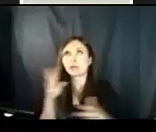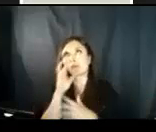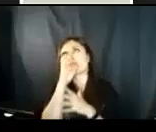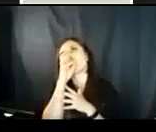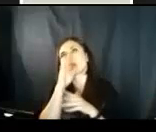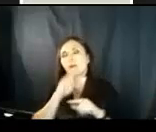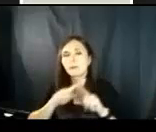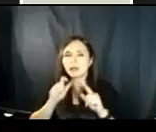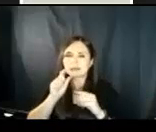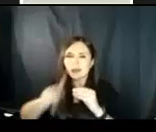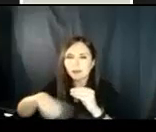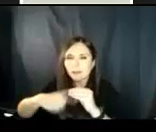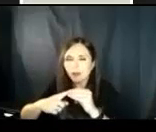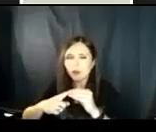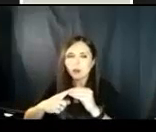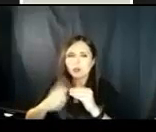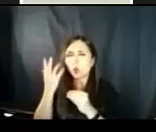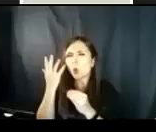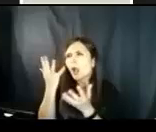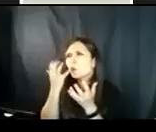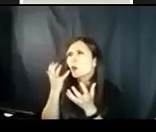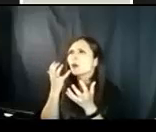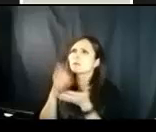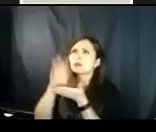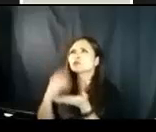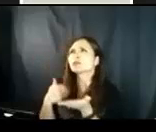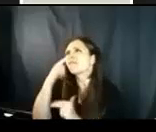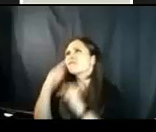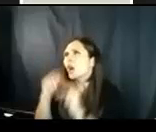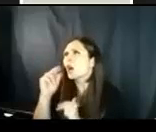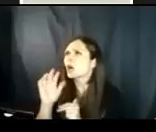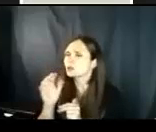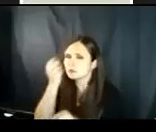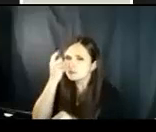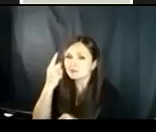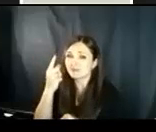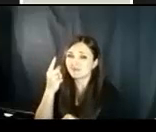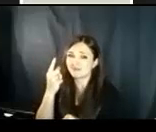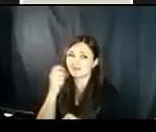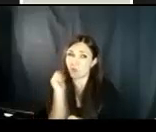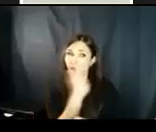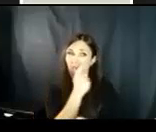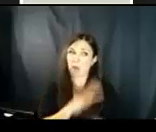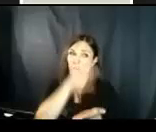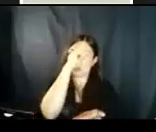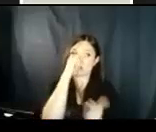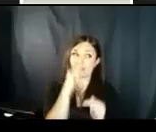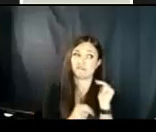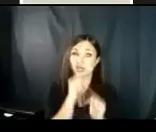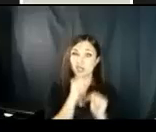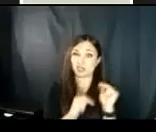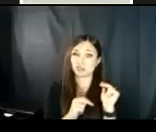it's not about, I want my students to have fun. Not all learning needs to be fun. Okay, and sometimes we're very hard